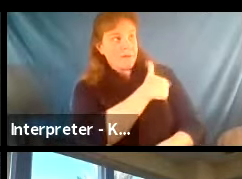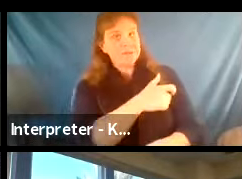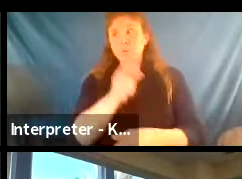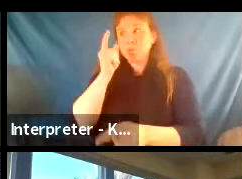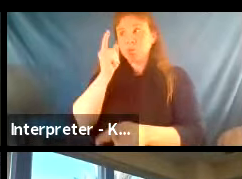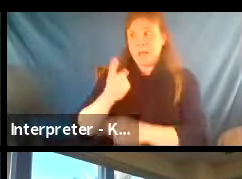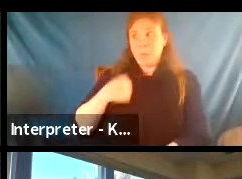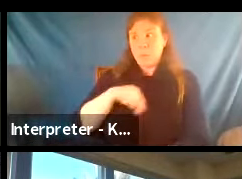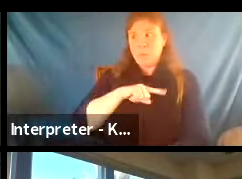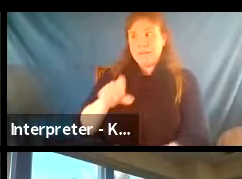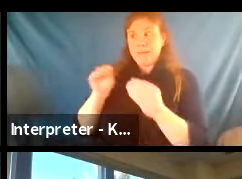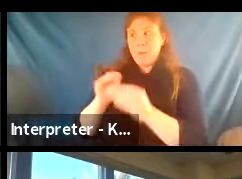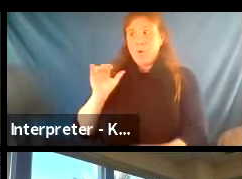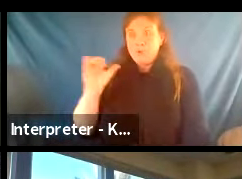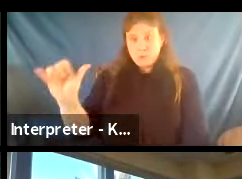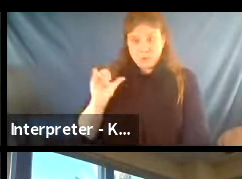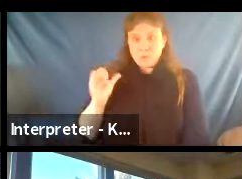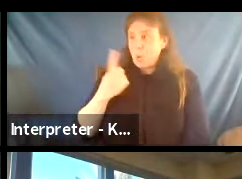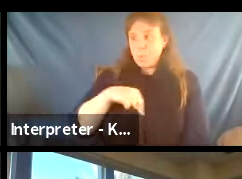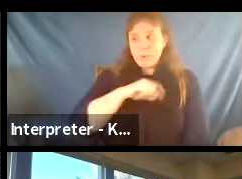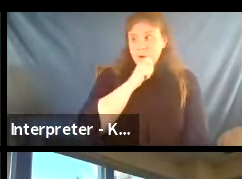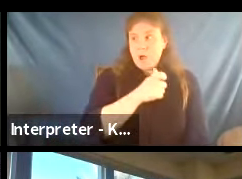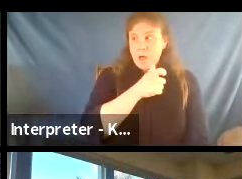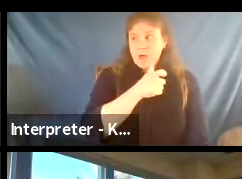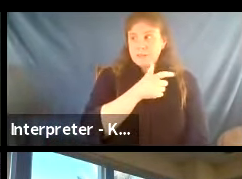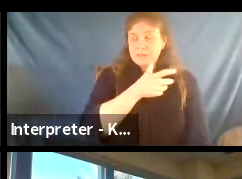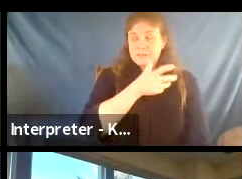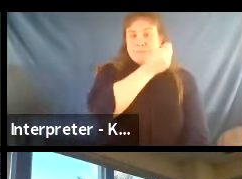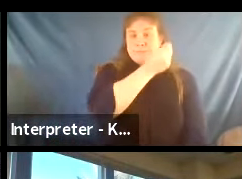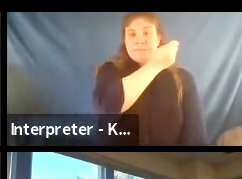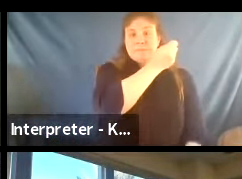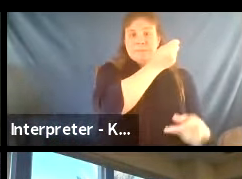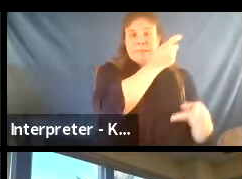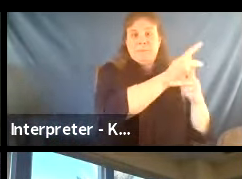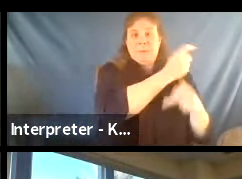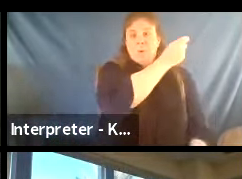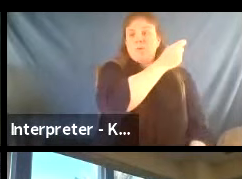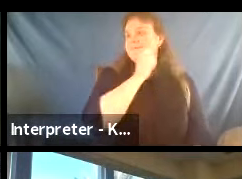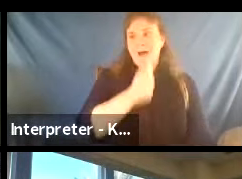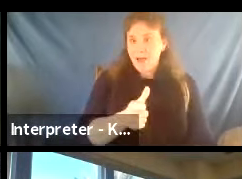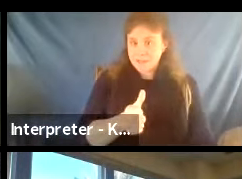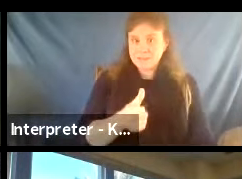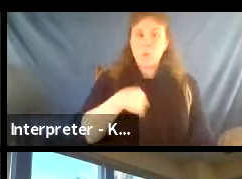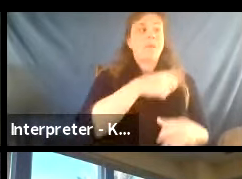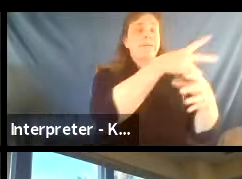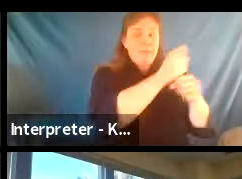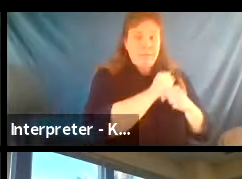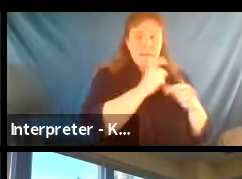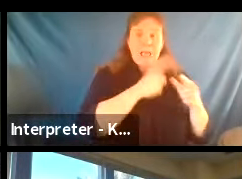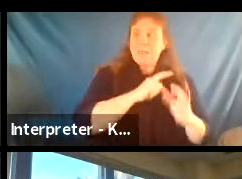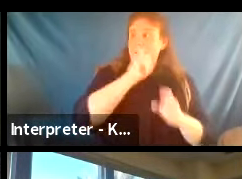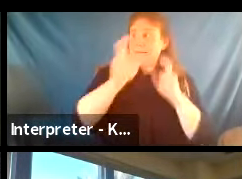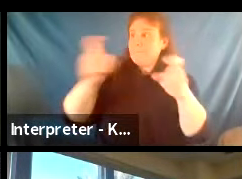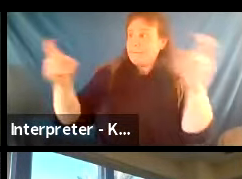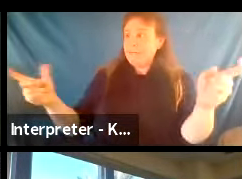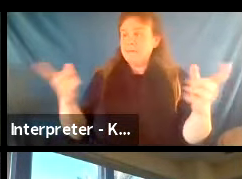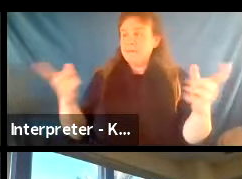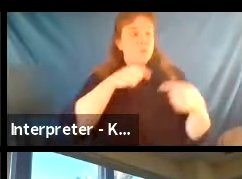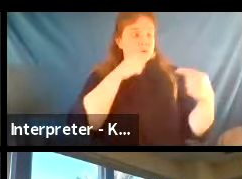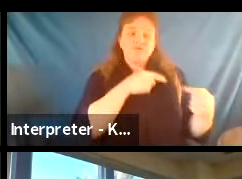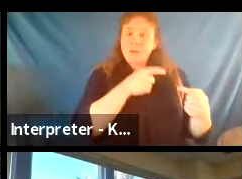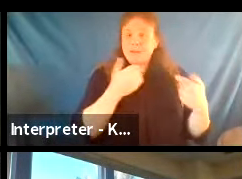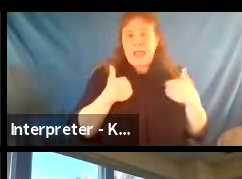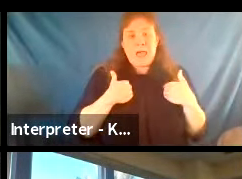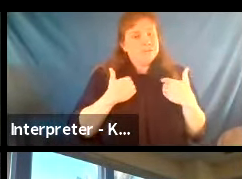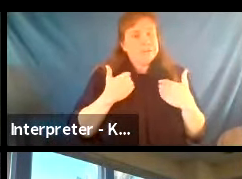we're certainly not holding anything back. We are really getting vaccine out to people as we can. But yeah, this is what we're struggling with, and this is what we're considering.